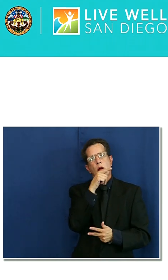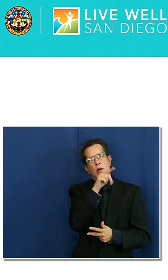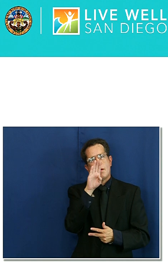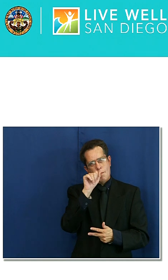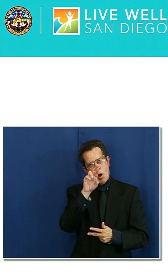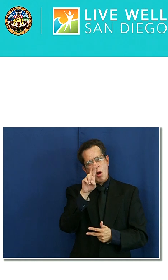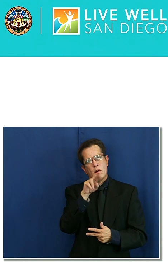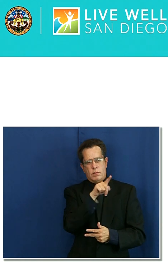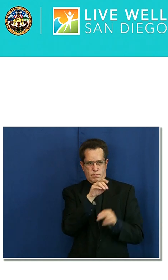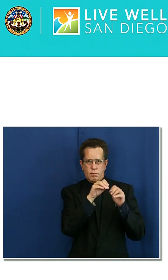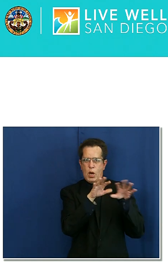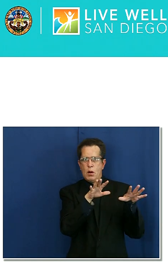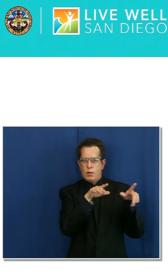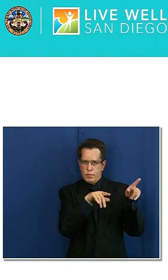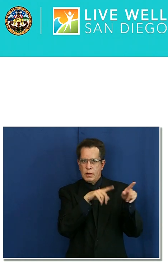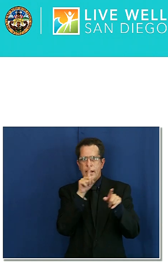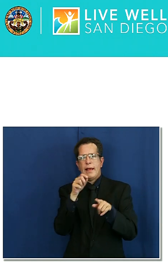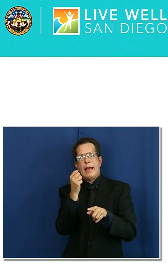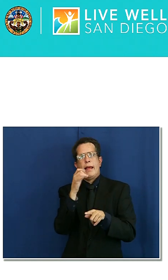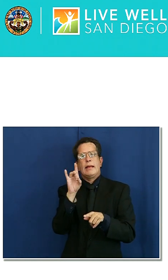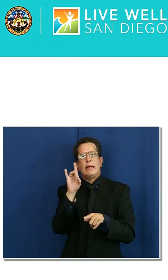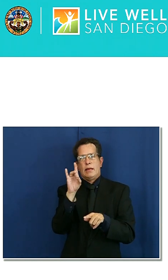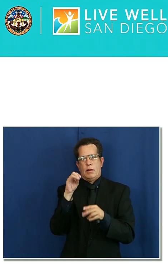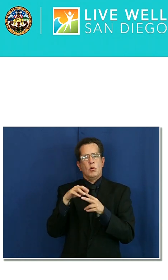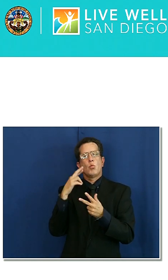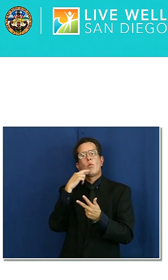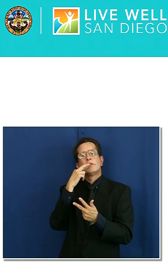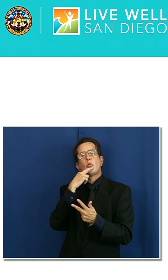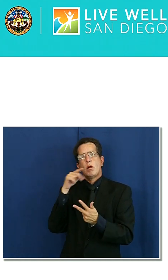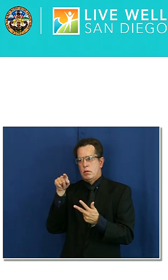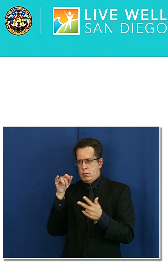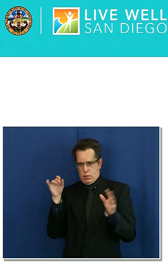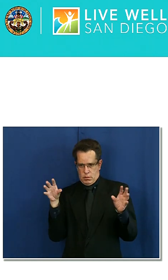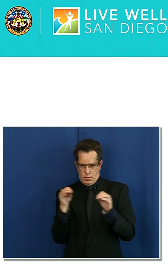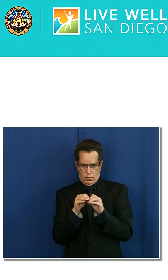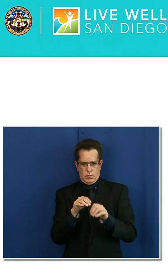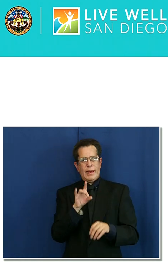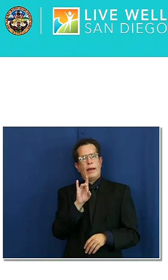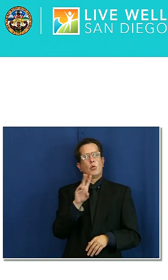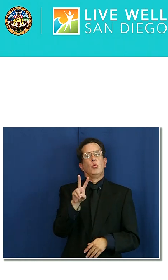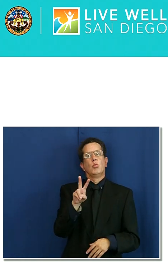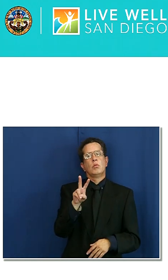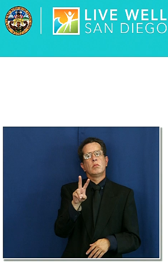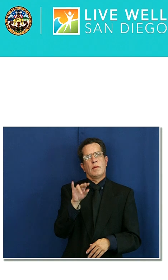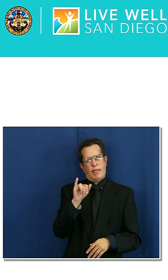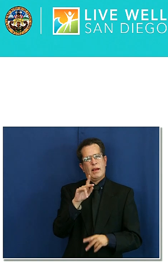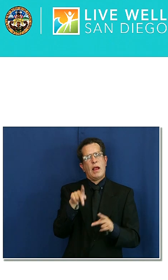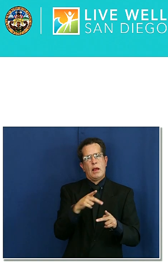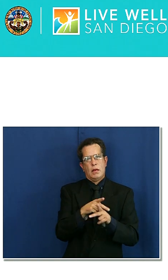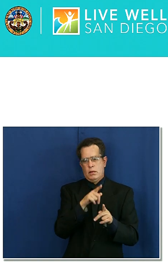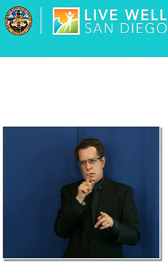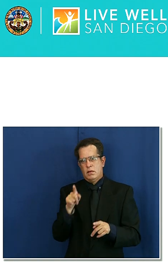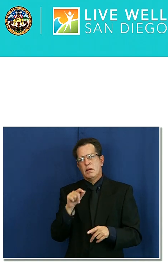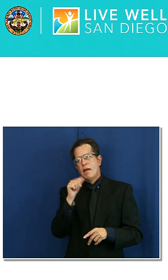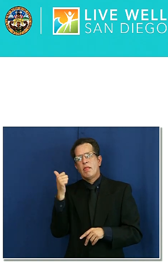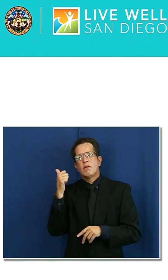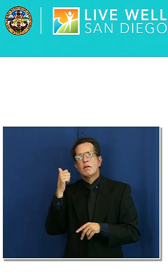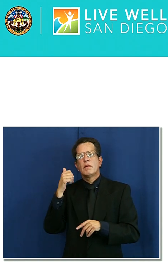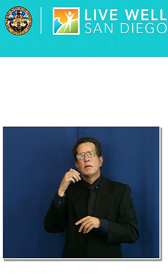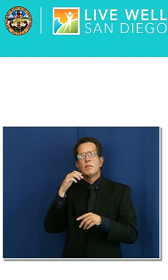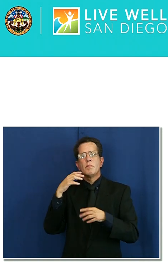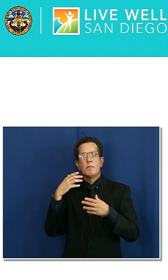restaurants/bars, plus 18 in restaurants, for a total of 82 outbreaks. We have 75 in various businesses and